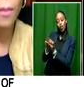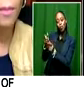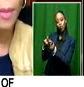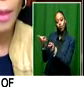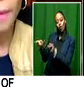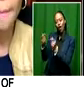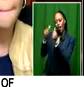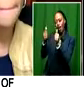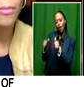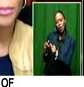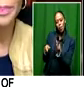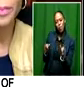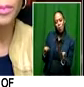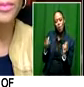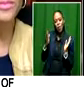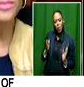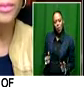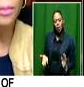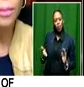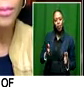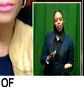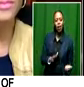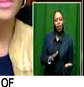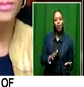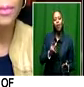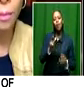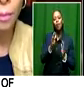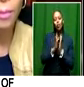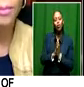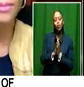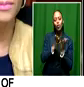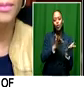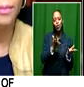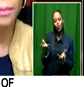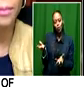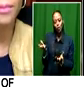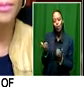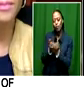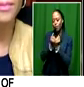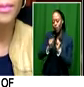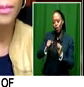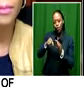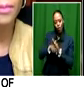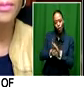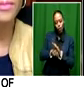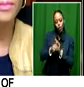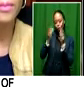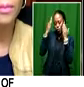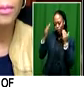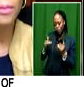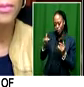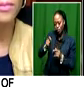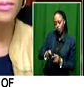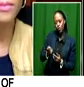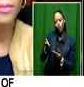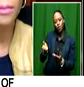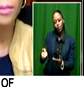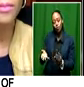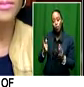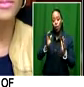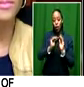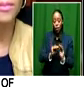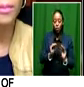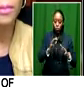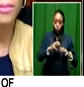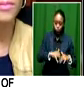and accountants. Humanity dies at the hands of such religious scholars. Justice is lost at the hands of such judges. The collapse of